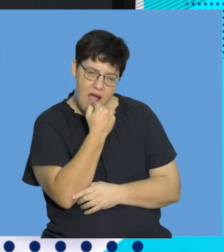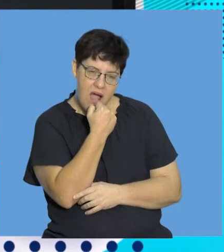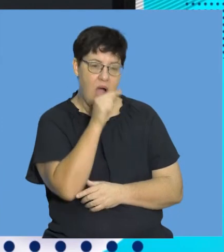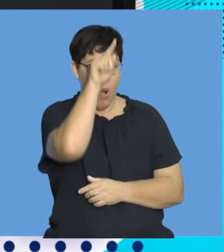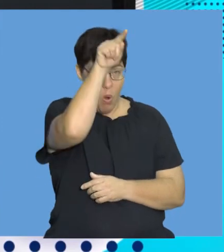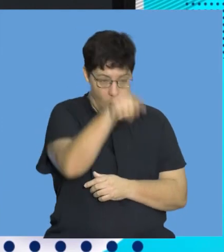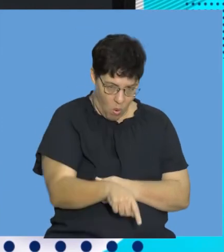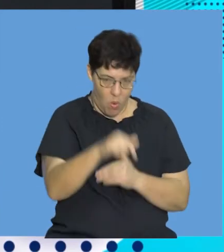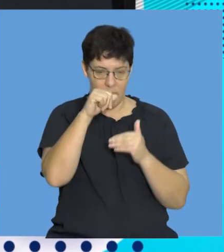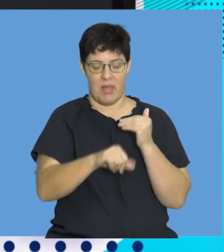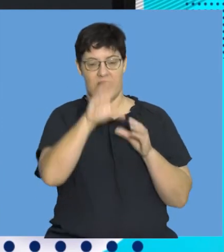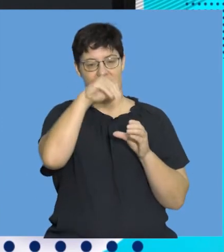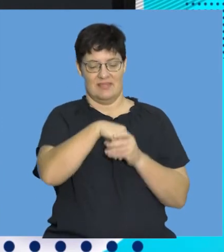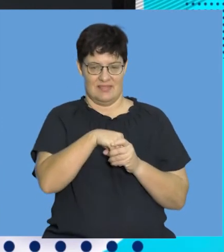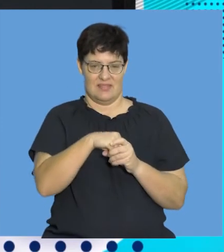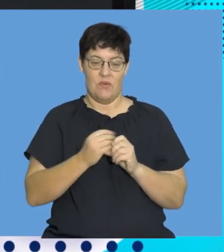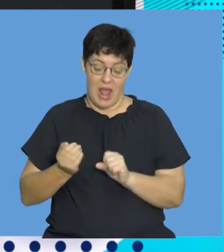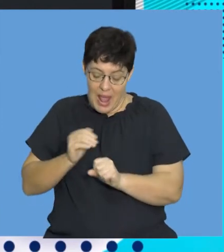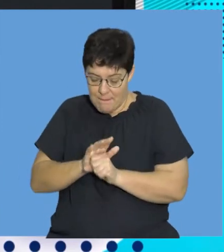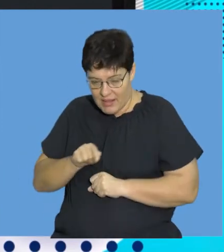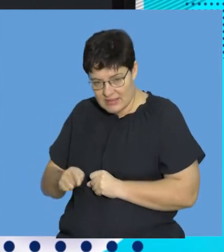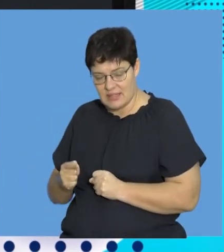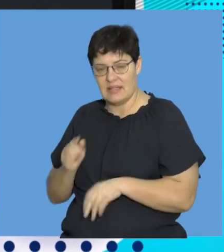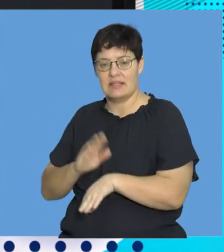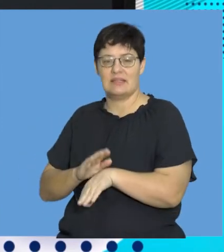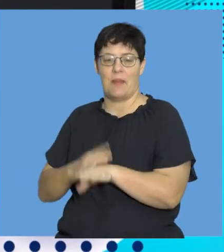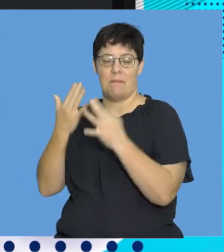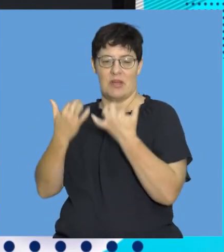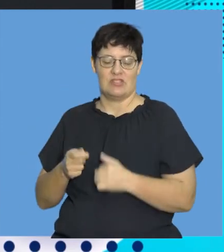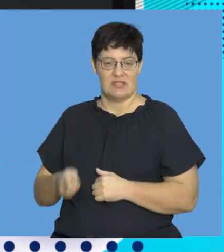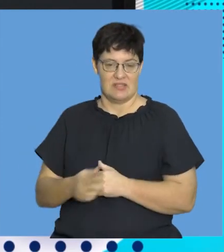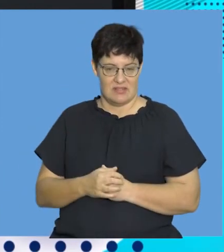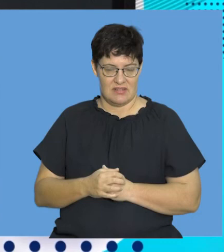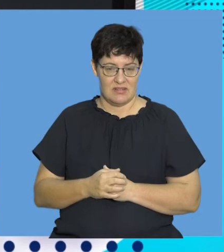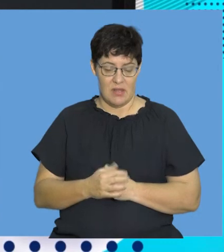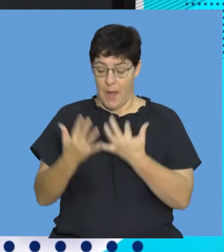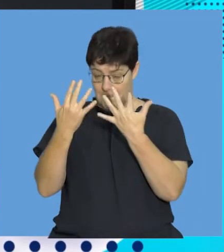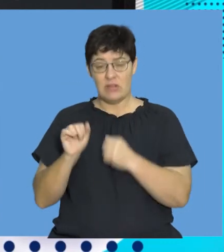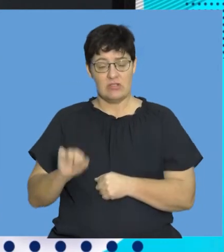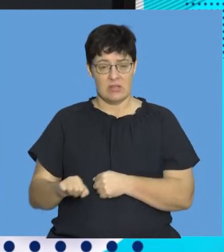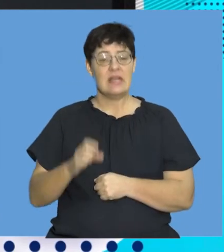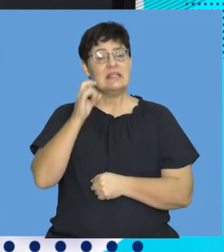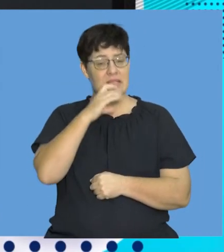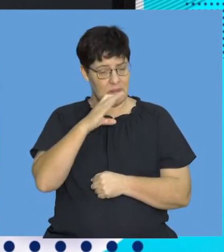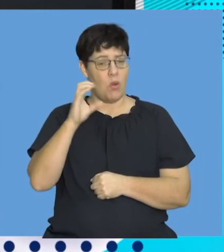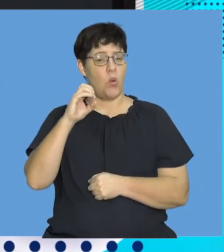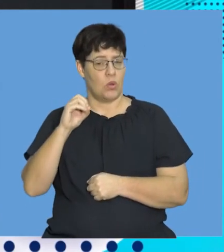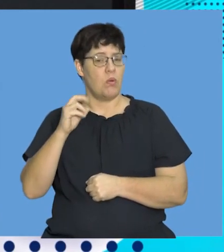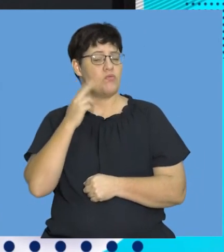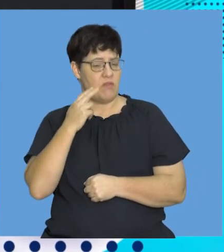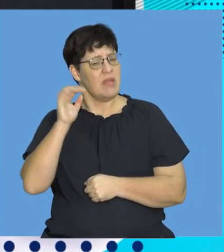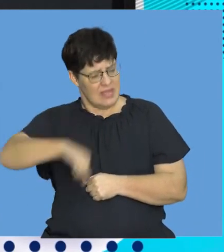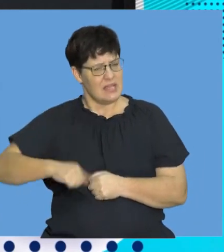the months that will impact on your budget period. Your budget period is definitely September, October, November, without